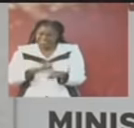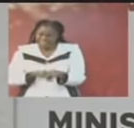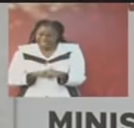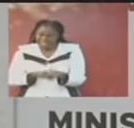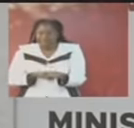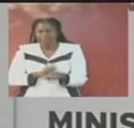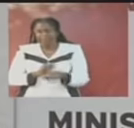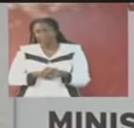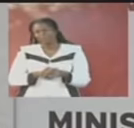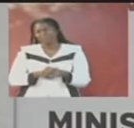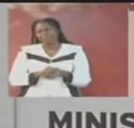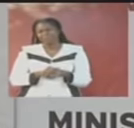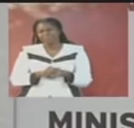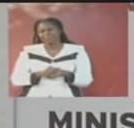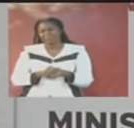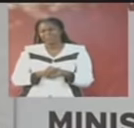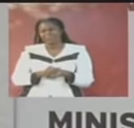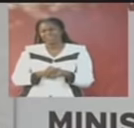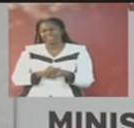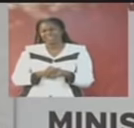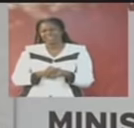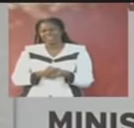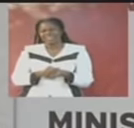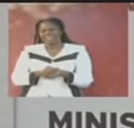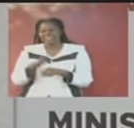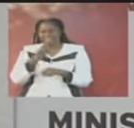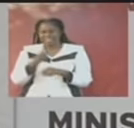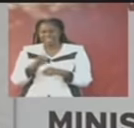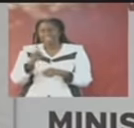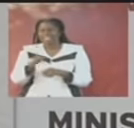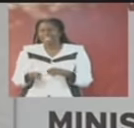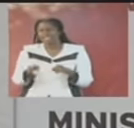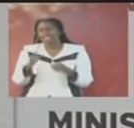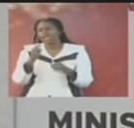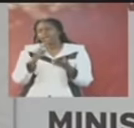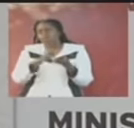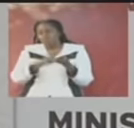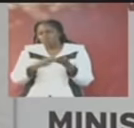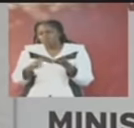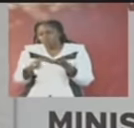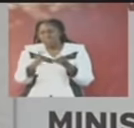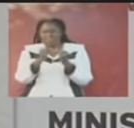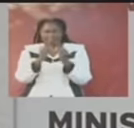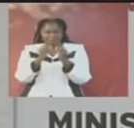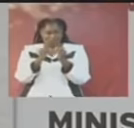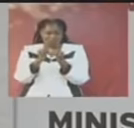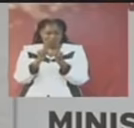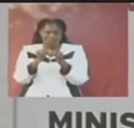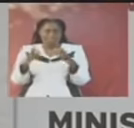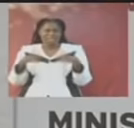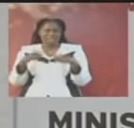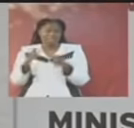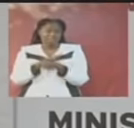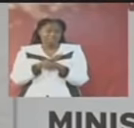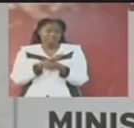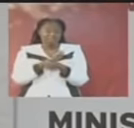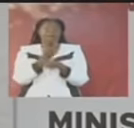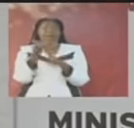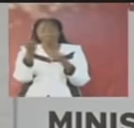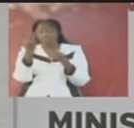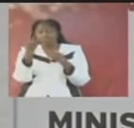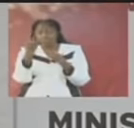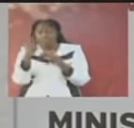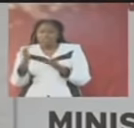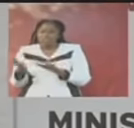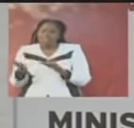have actually indicated that an additional 2 weeks would be needed to have enough information to take to the vaccine regulators